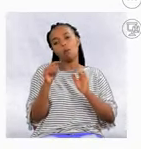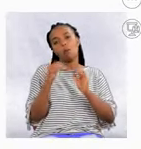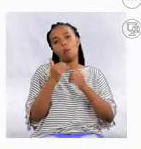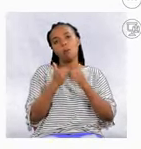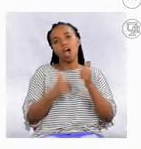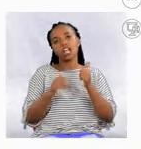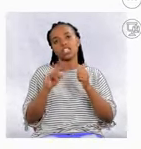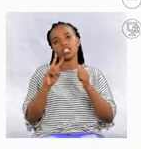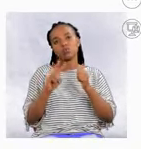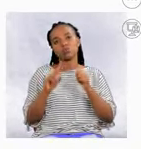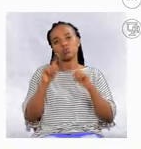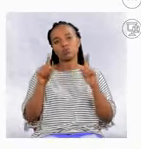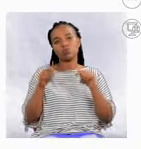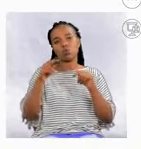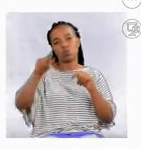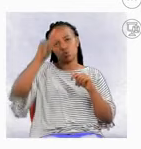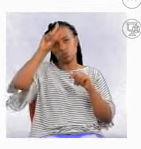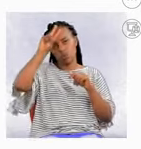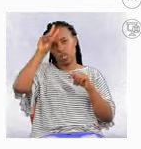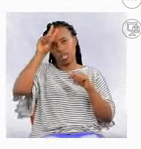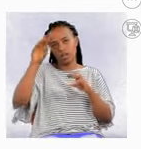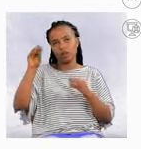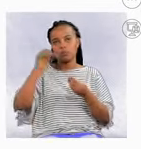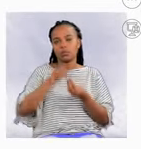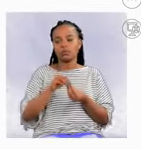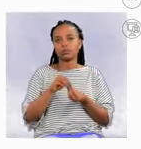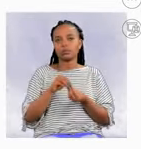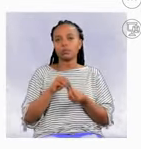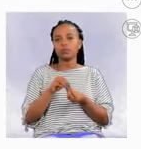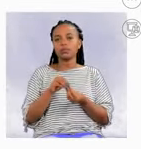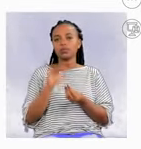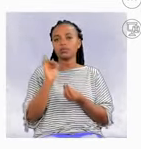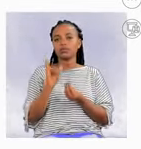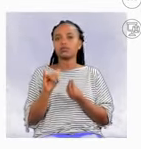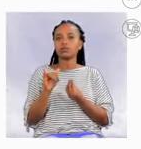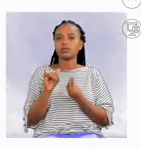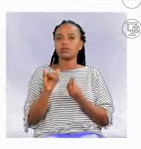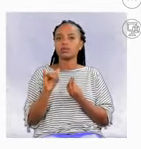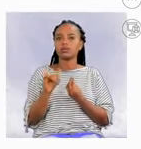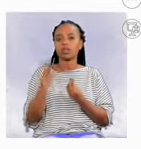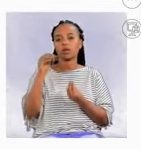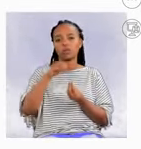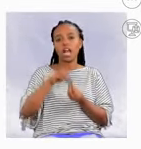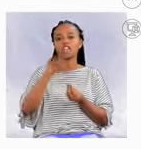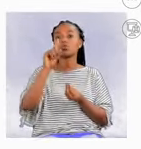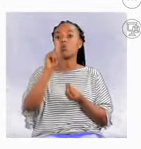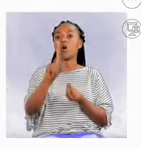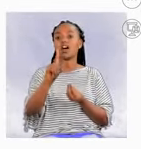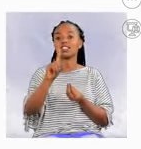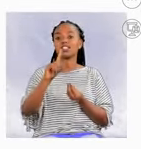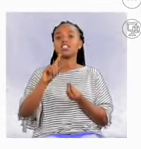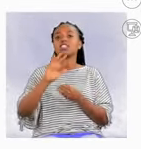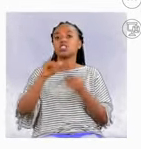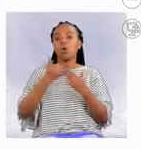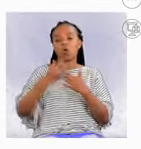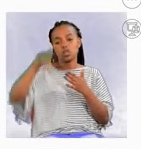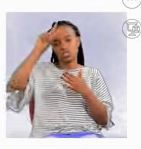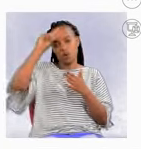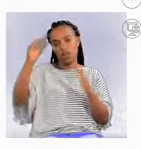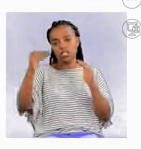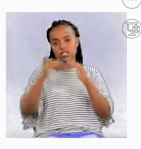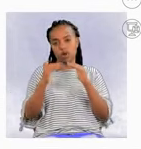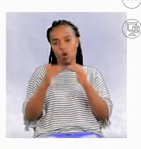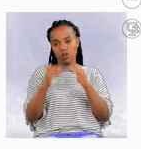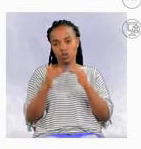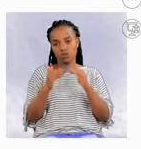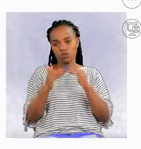2 the whole squared plus y plus 1 the whole squared is equal